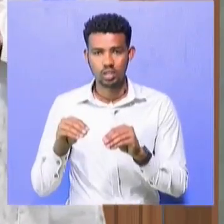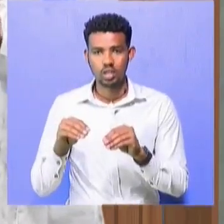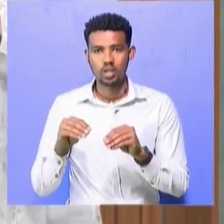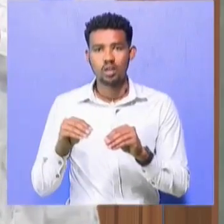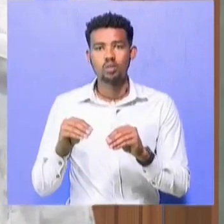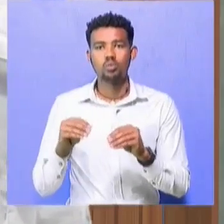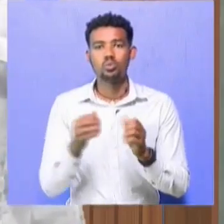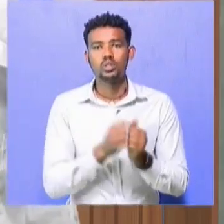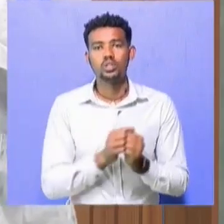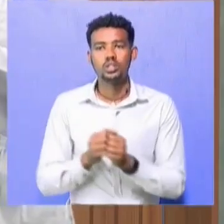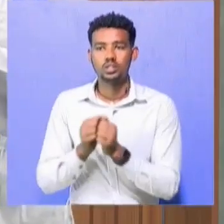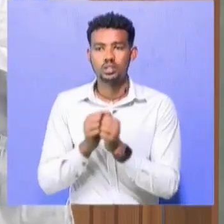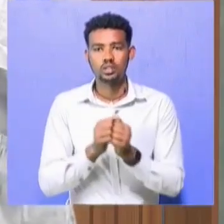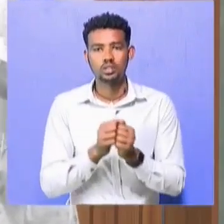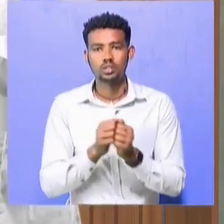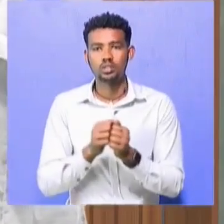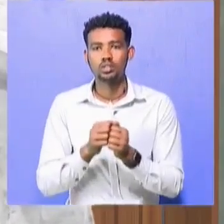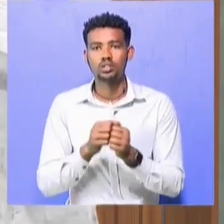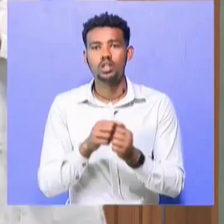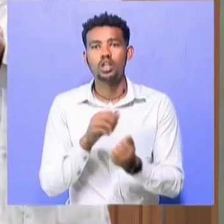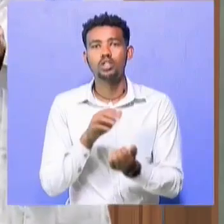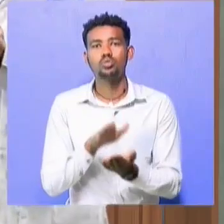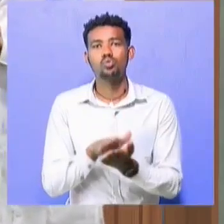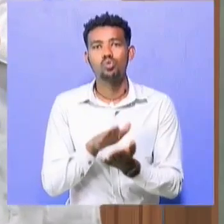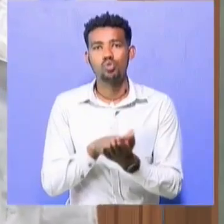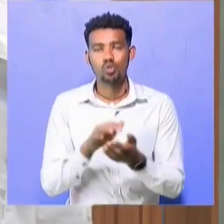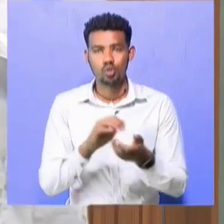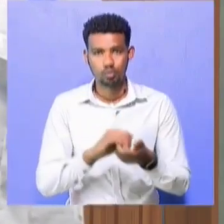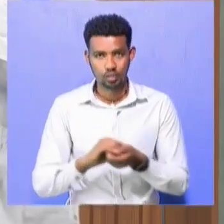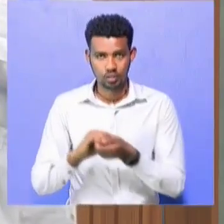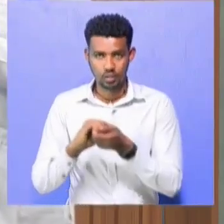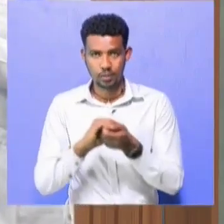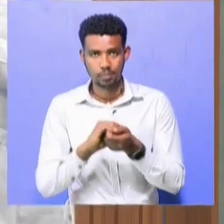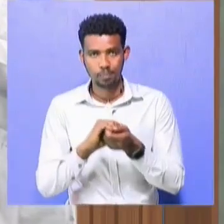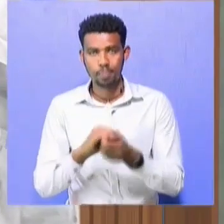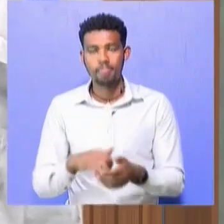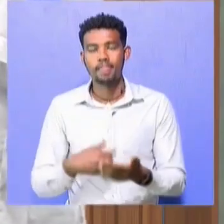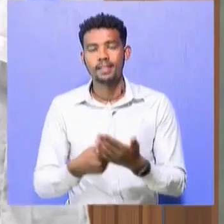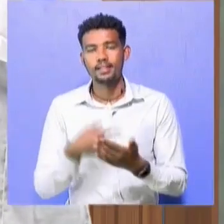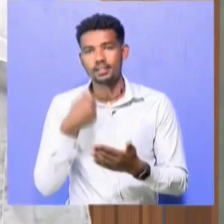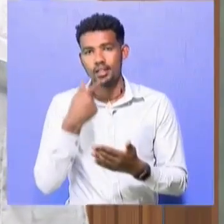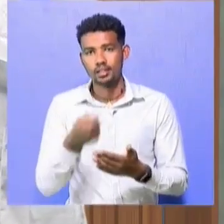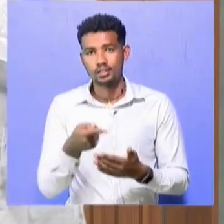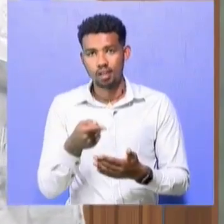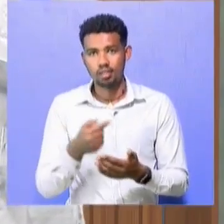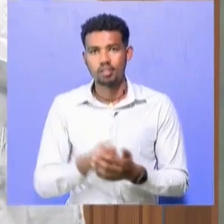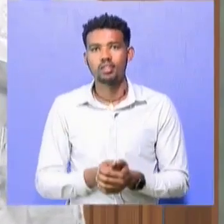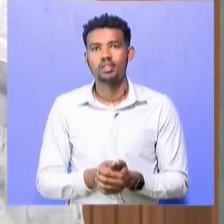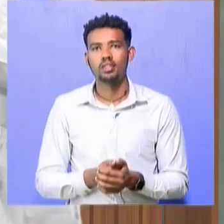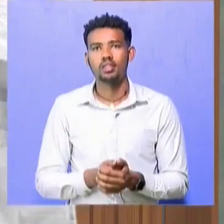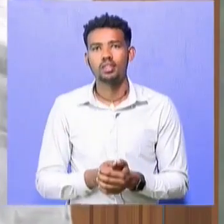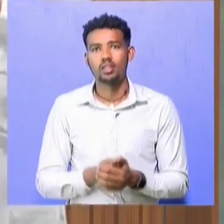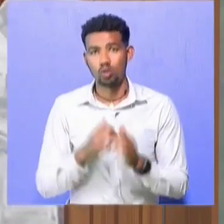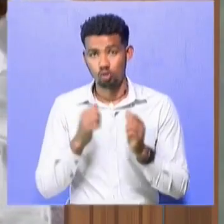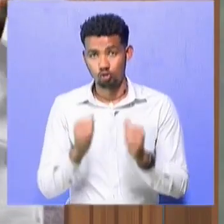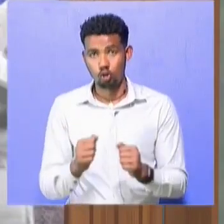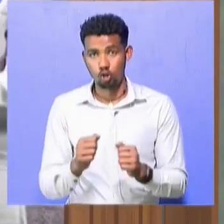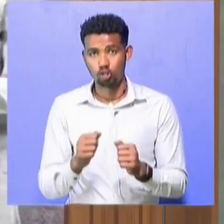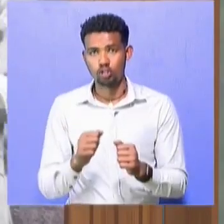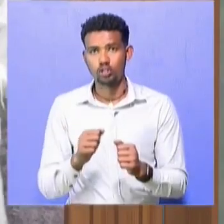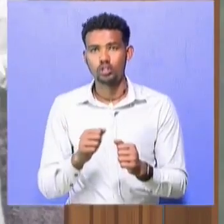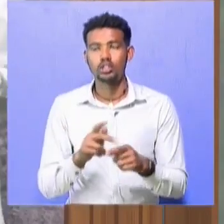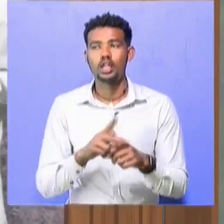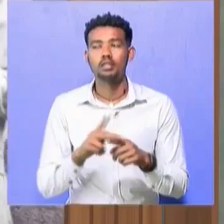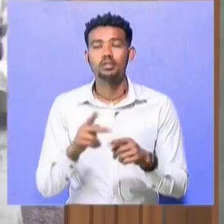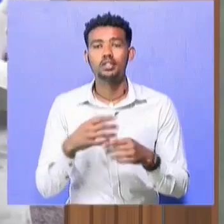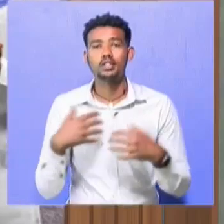School community. School community. And beside this, of course, the expert of